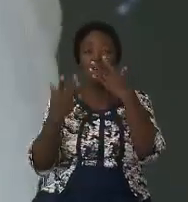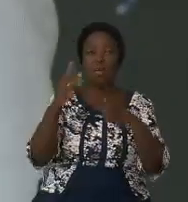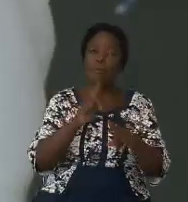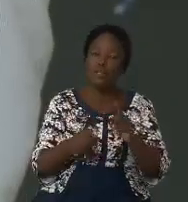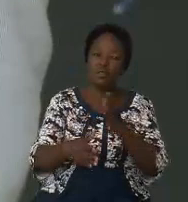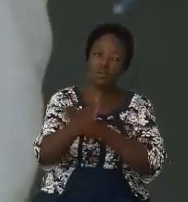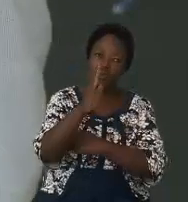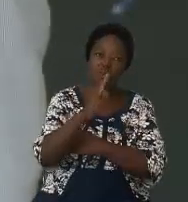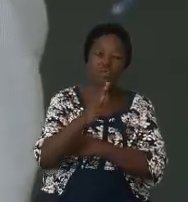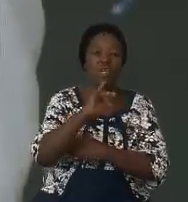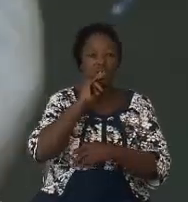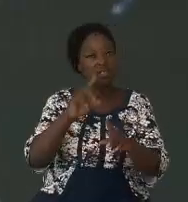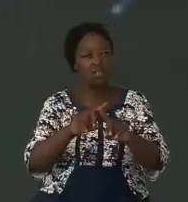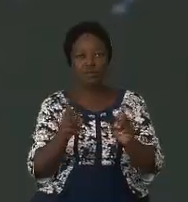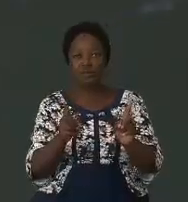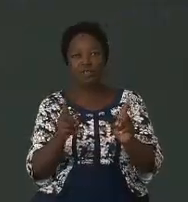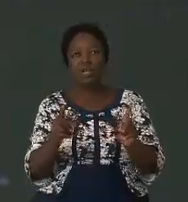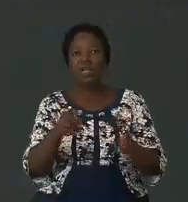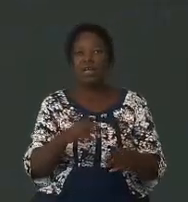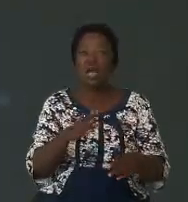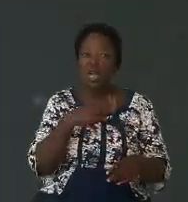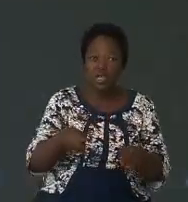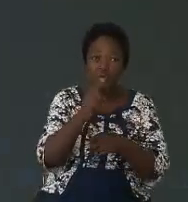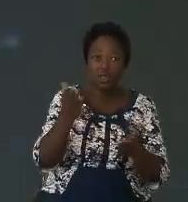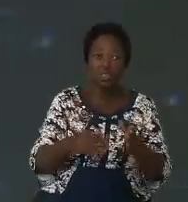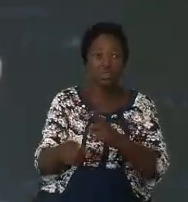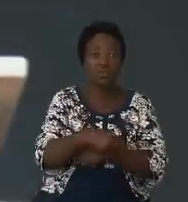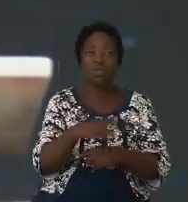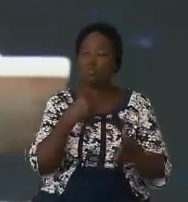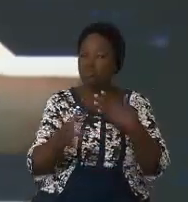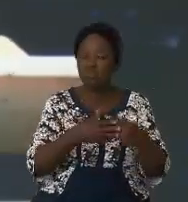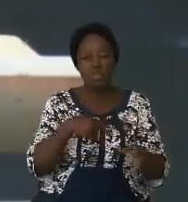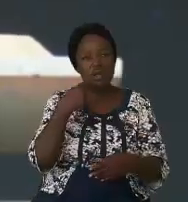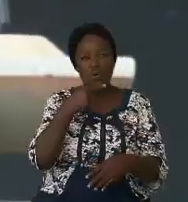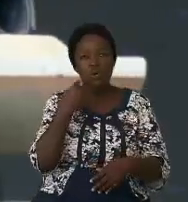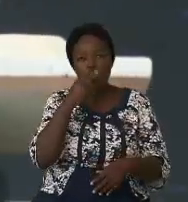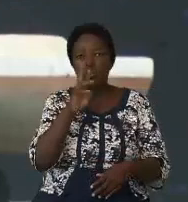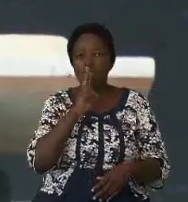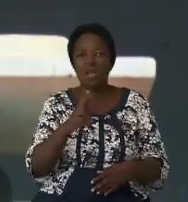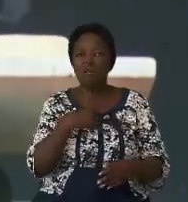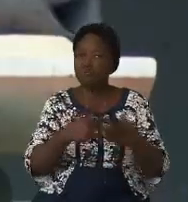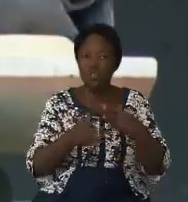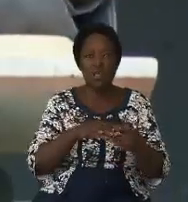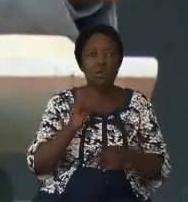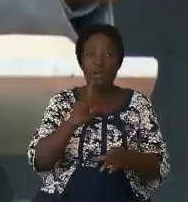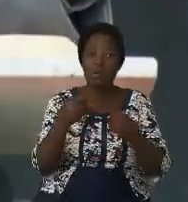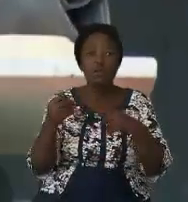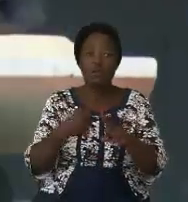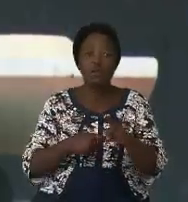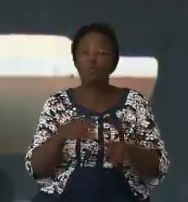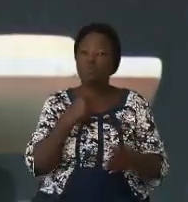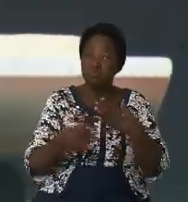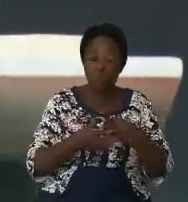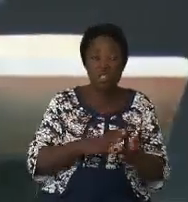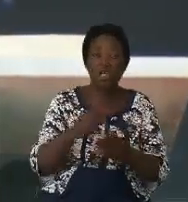eternity with me in the lake of fire. But God is different. As you are there today, no matter who you are,